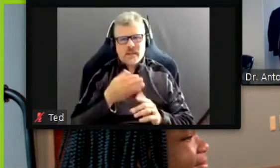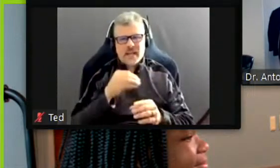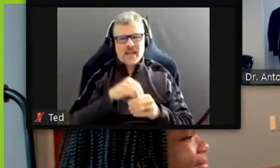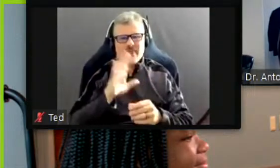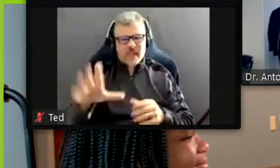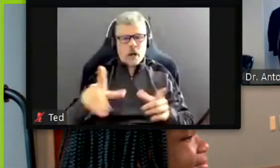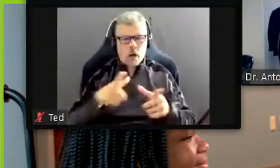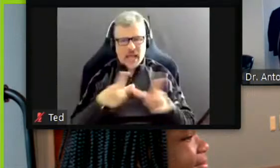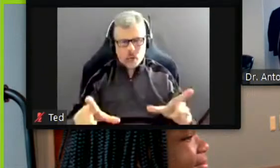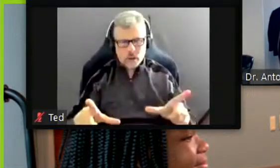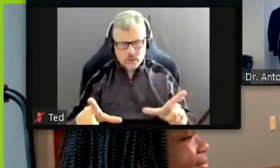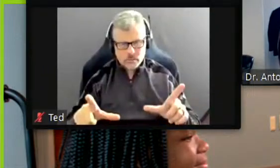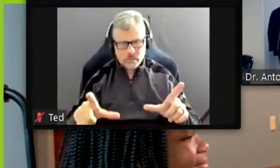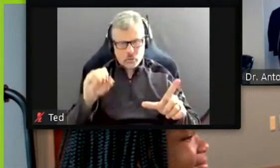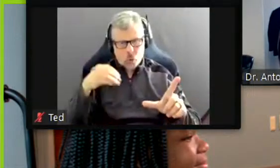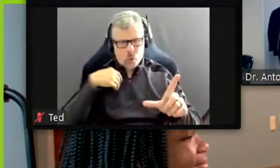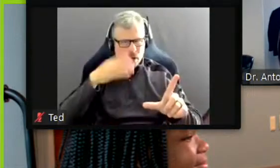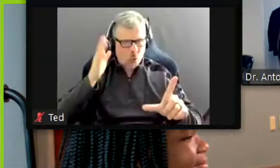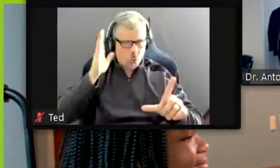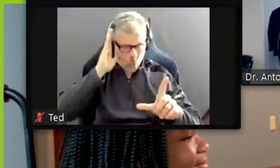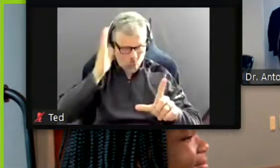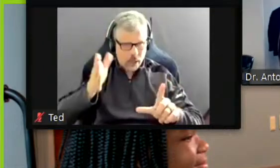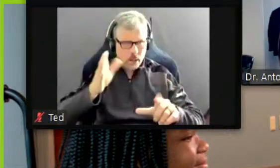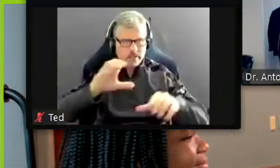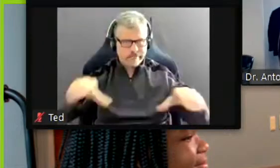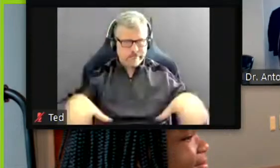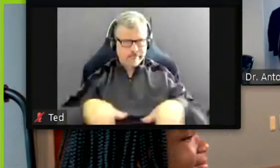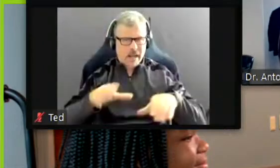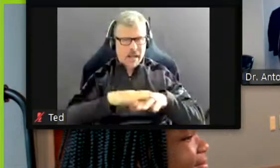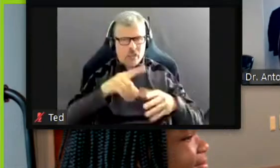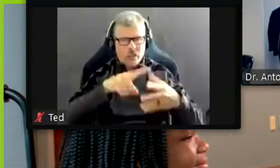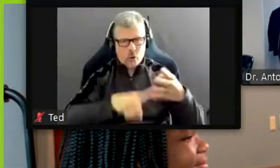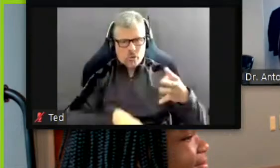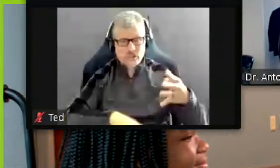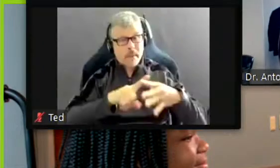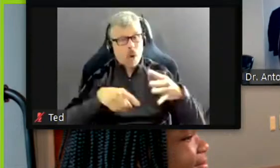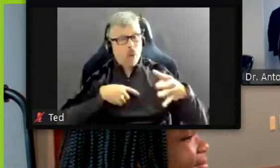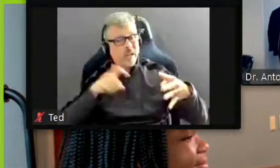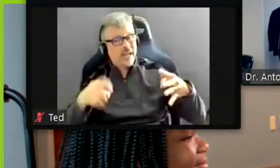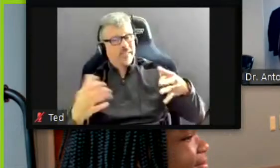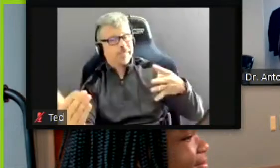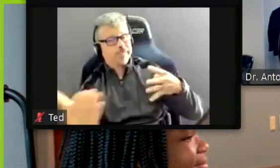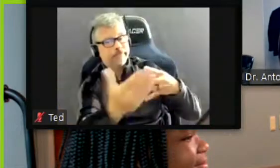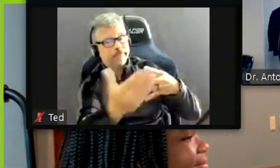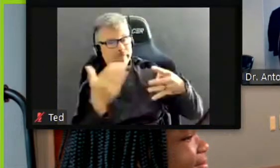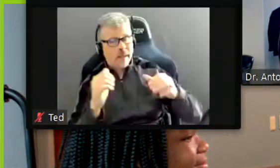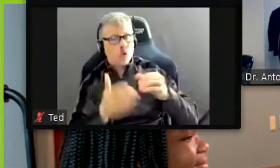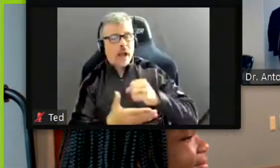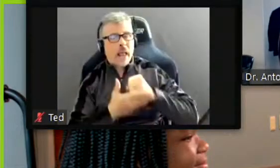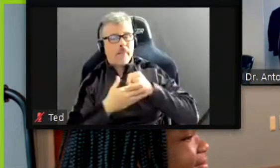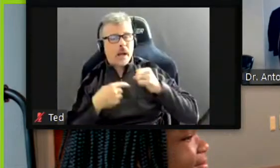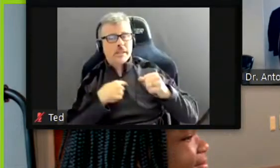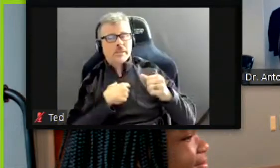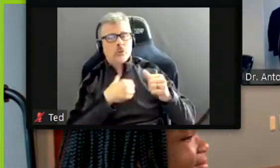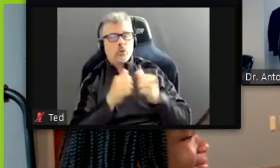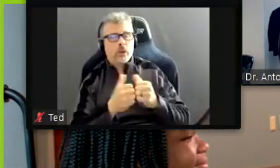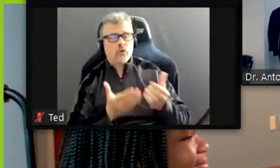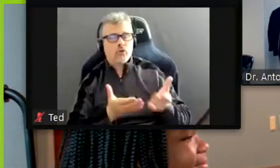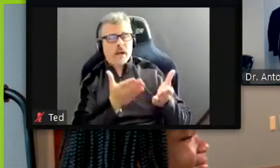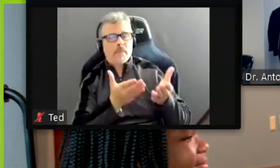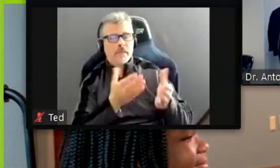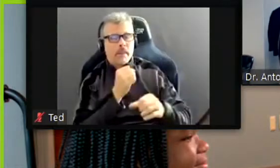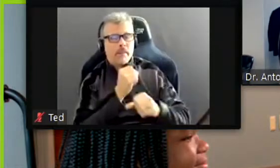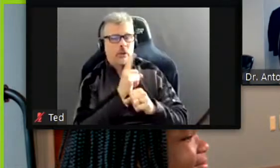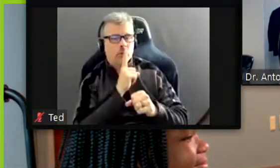So we will work on those things, but we do look to you to help us with our recommendations and making sure